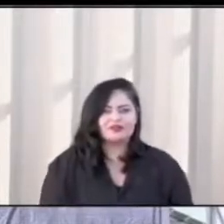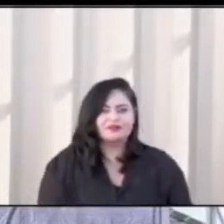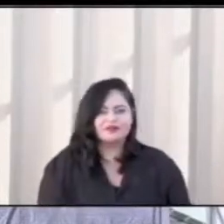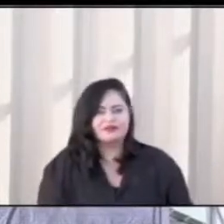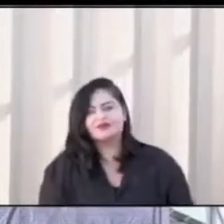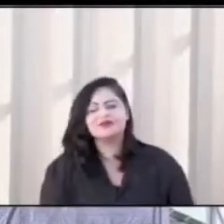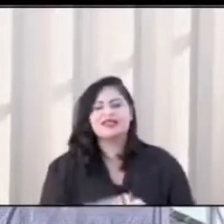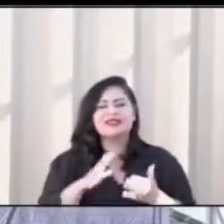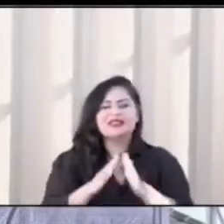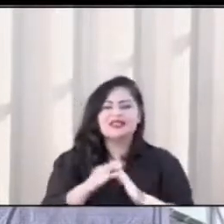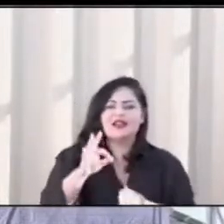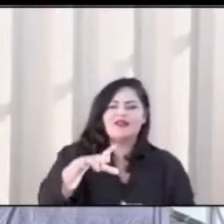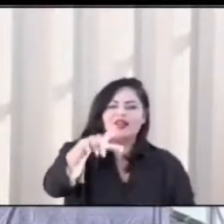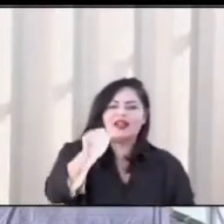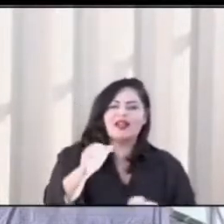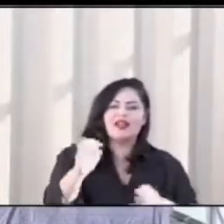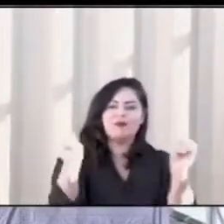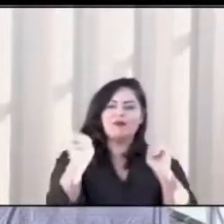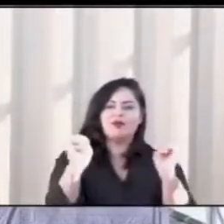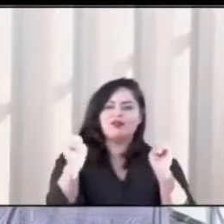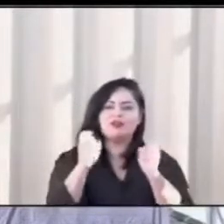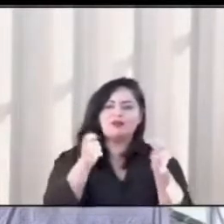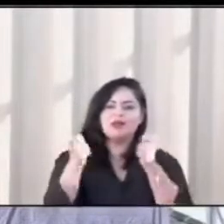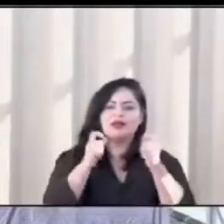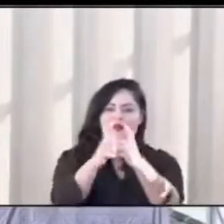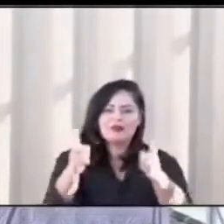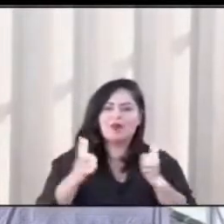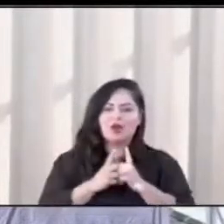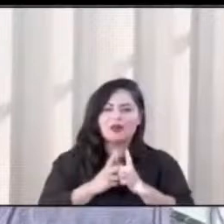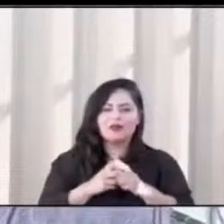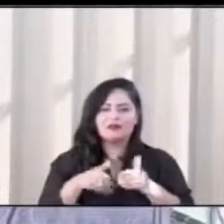City of Los Angeles Emergency Management Department.